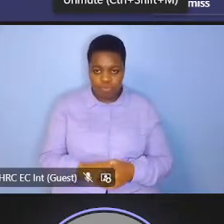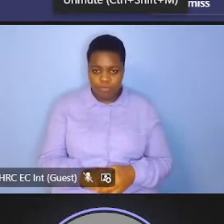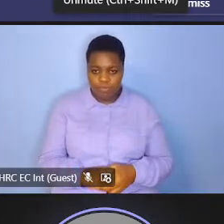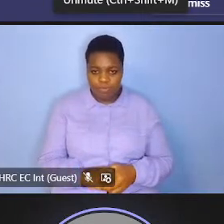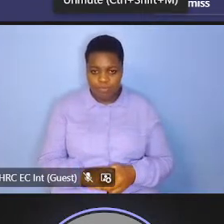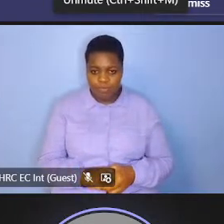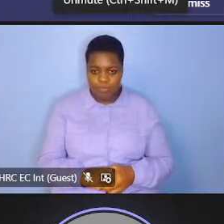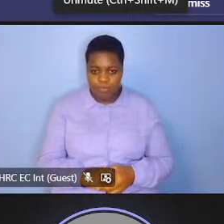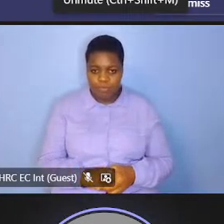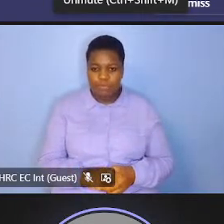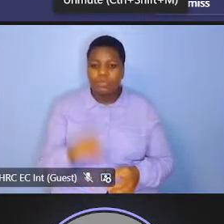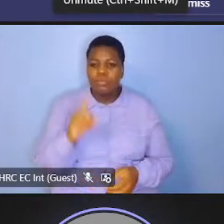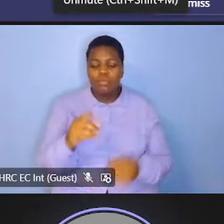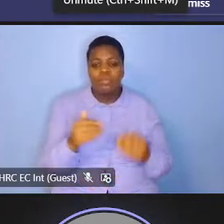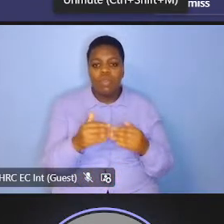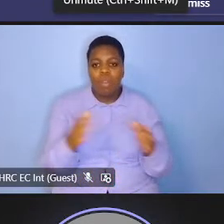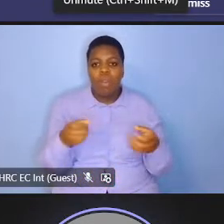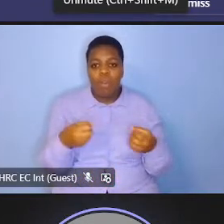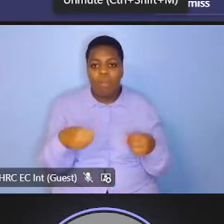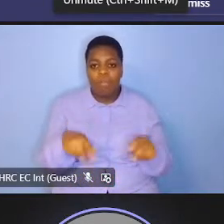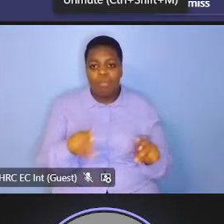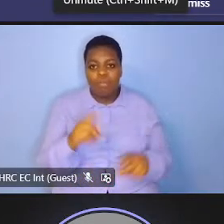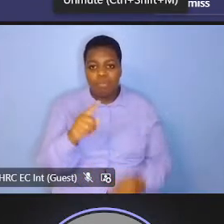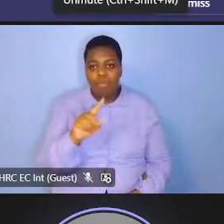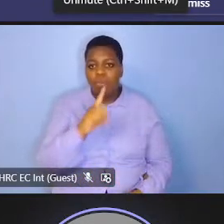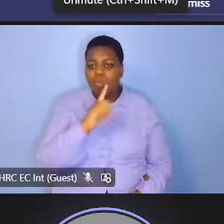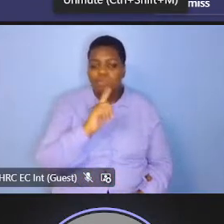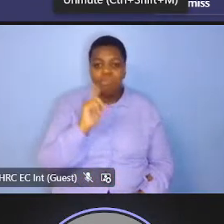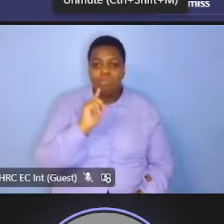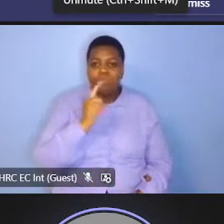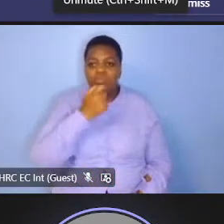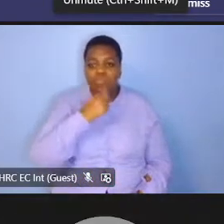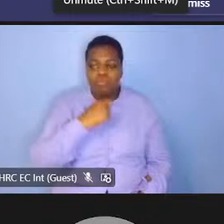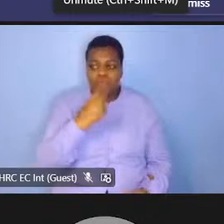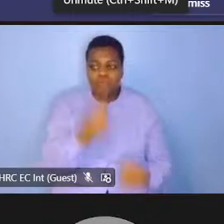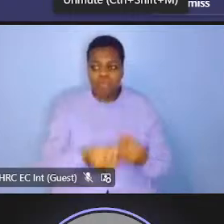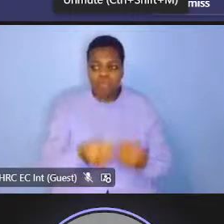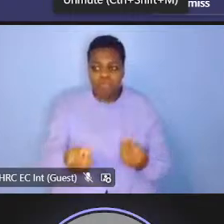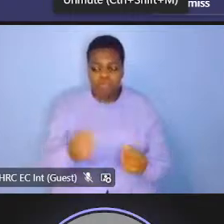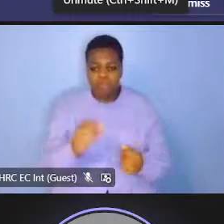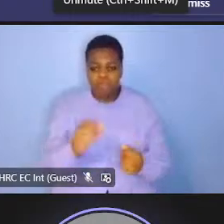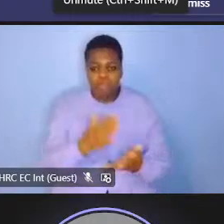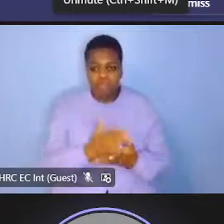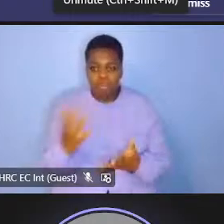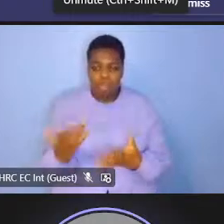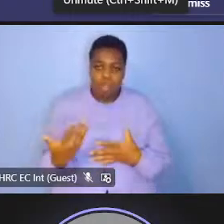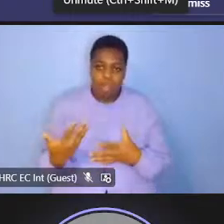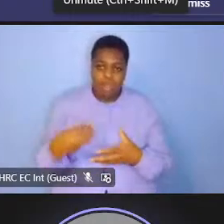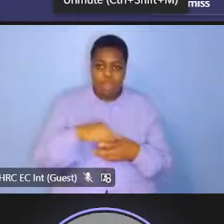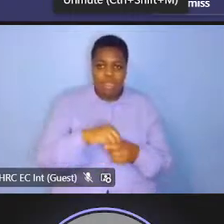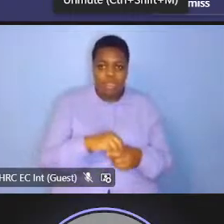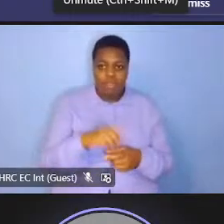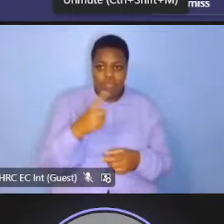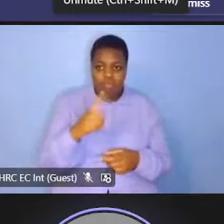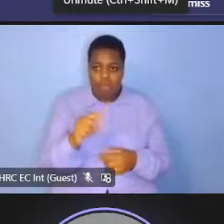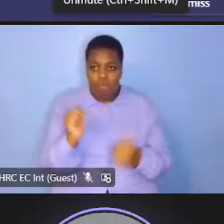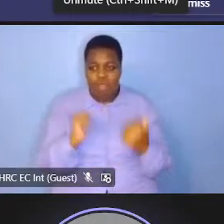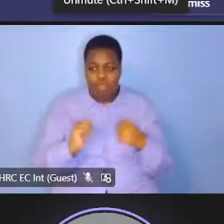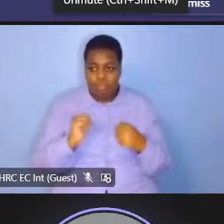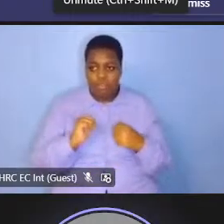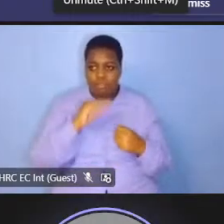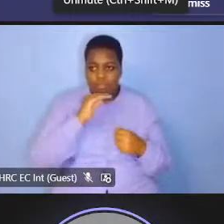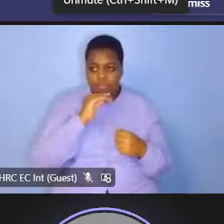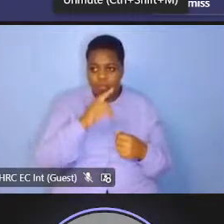This opens up the possibility of the LGBTI children to be subjected to disciplinary action where